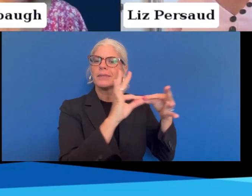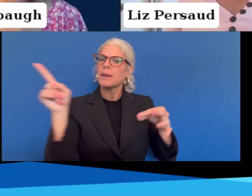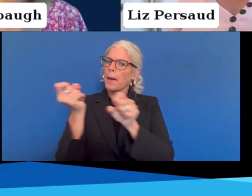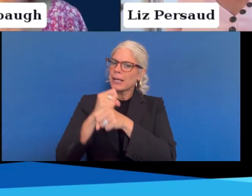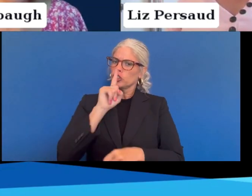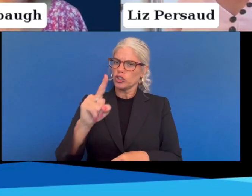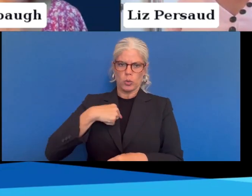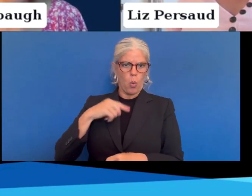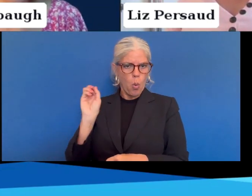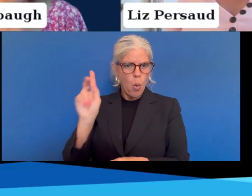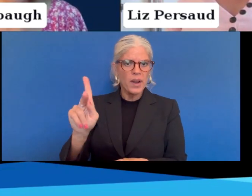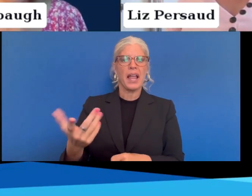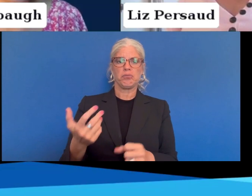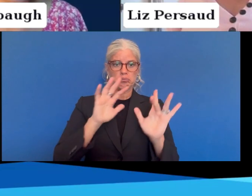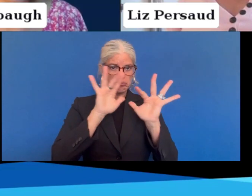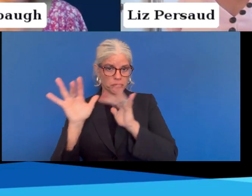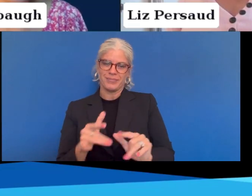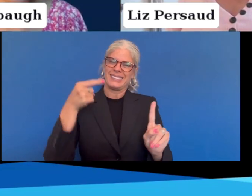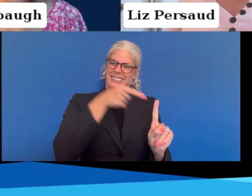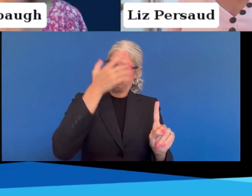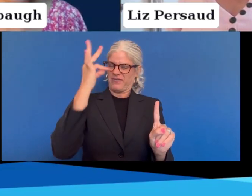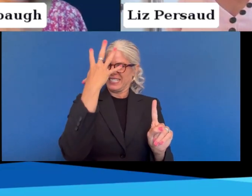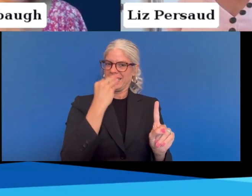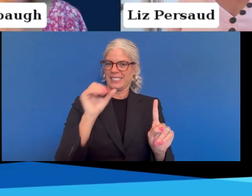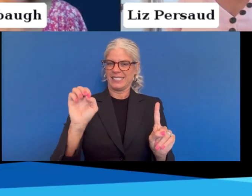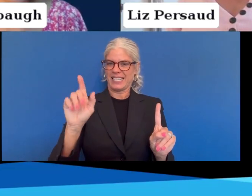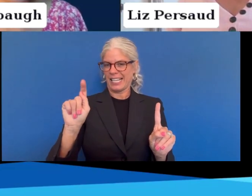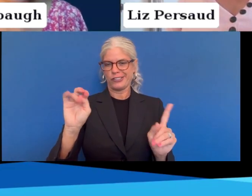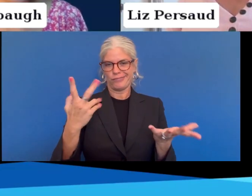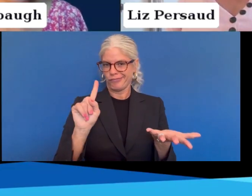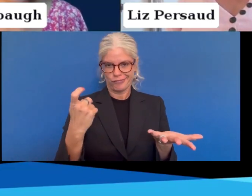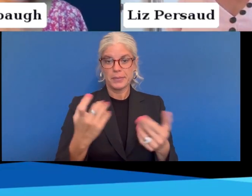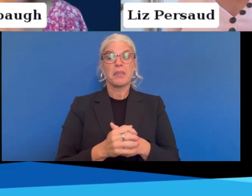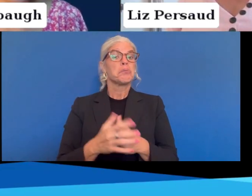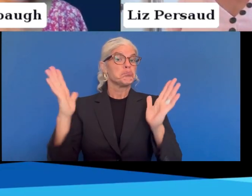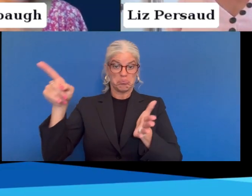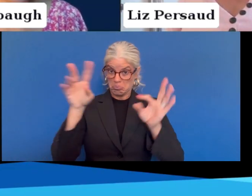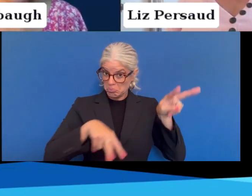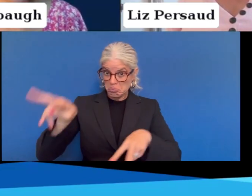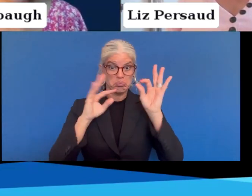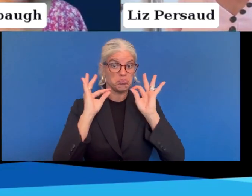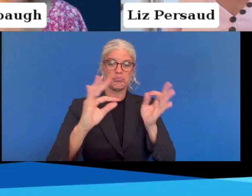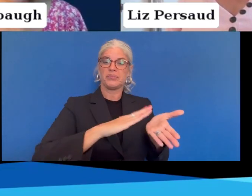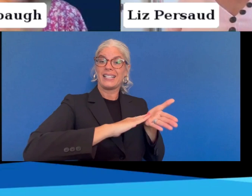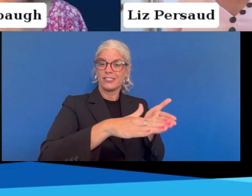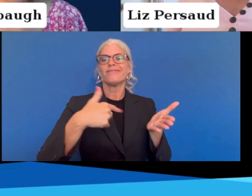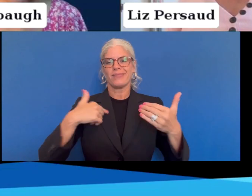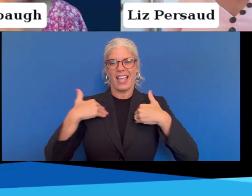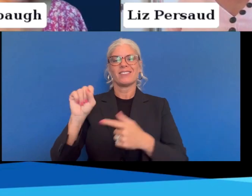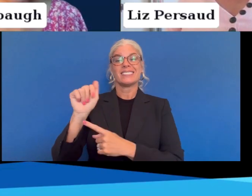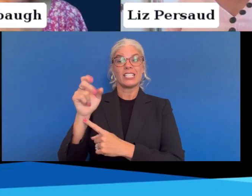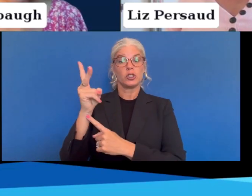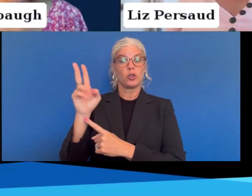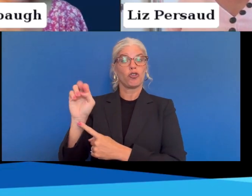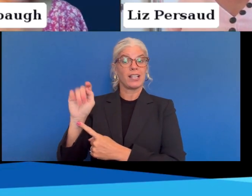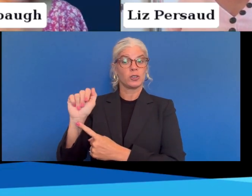well. I got the all clear from having stage 2 rectal cancer, September 23rd of 2022.